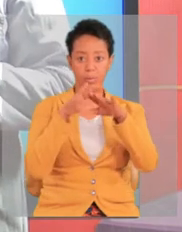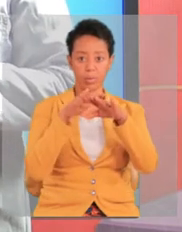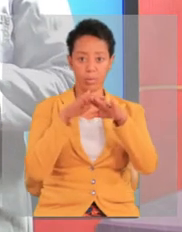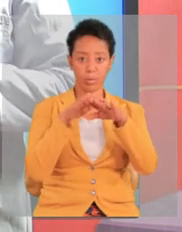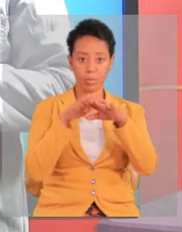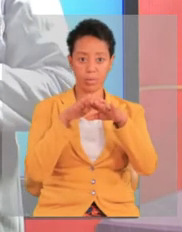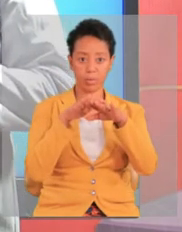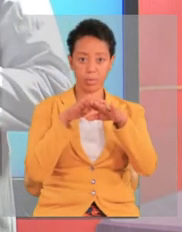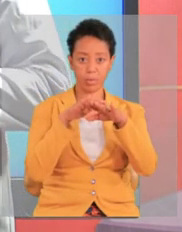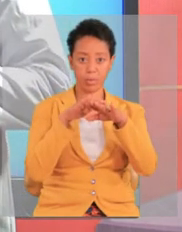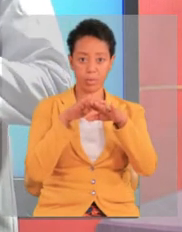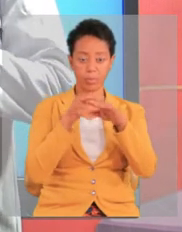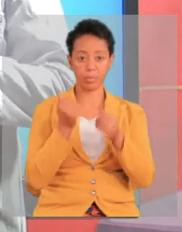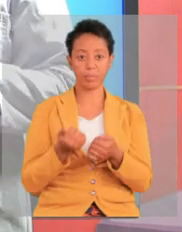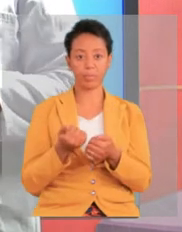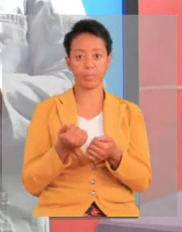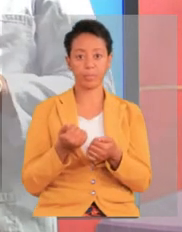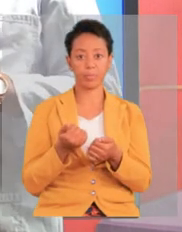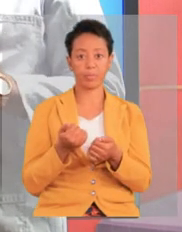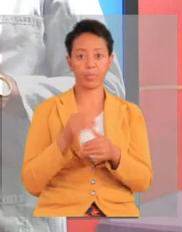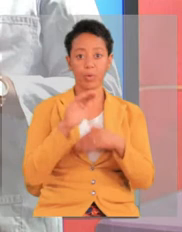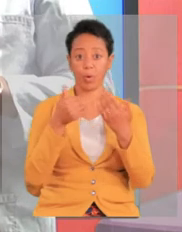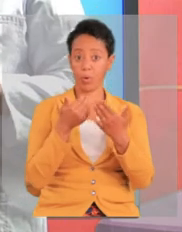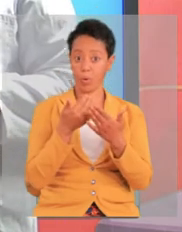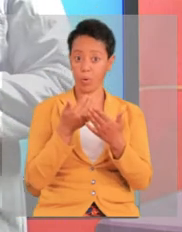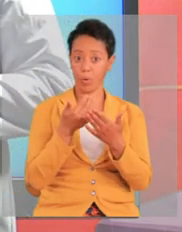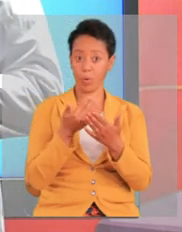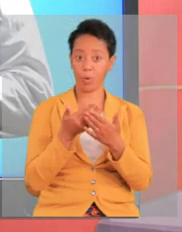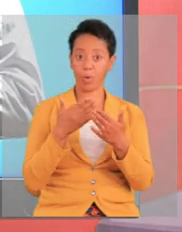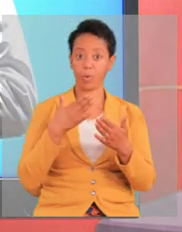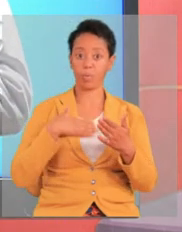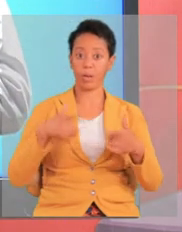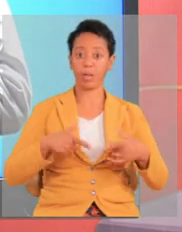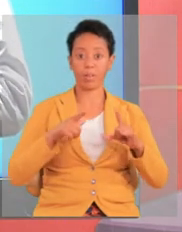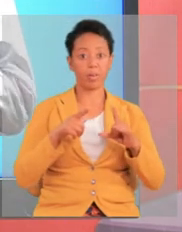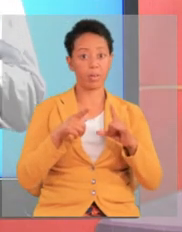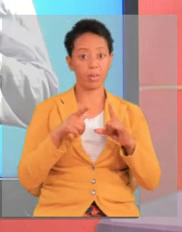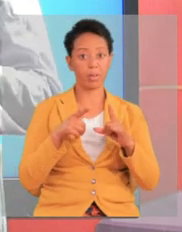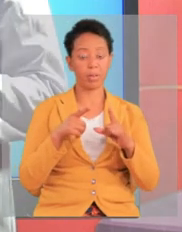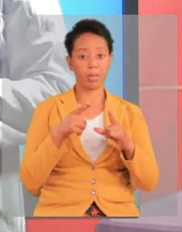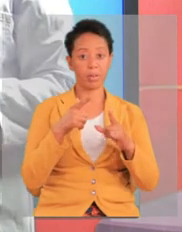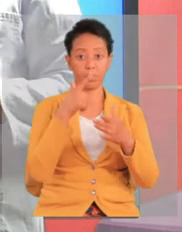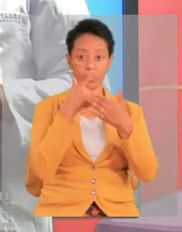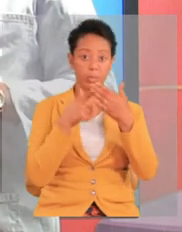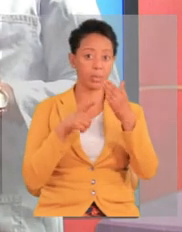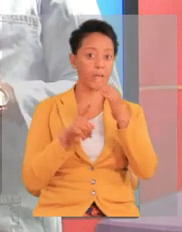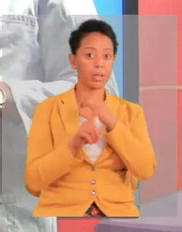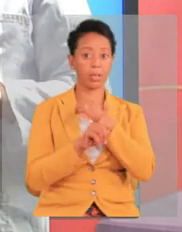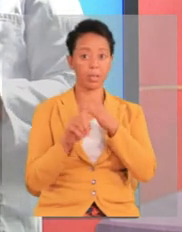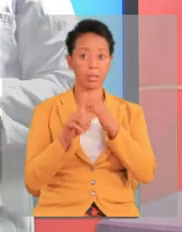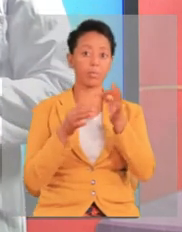D. So, all my life is not the only expression. Don't forget that. There are a lot of, and there are other